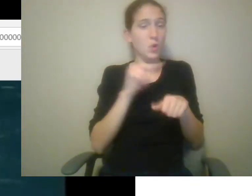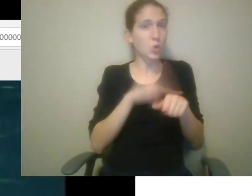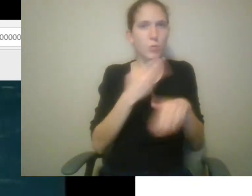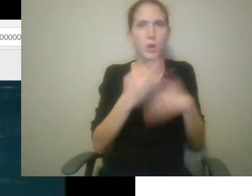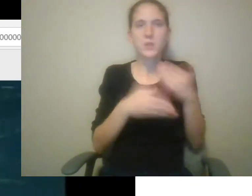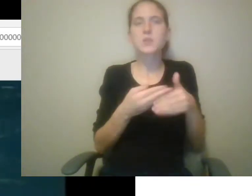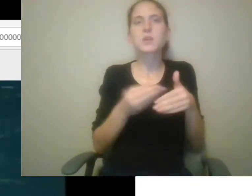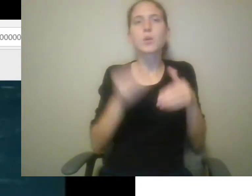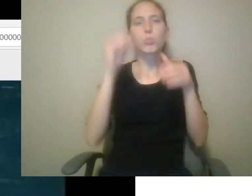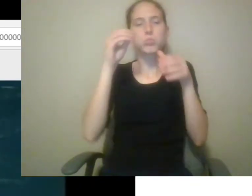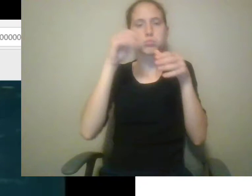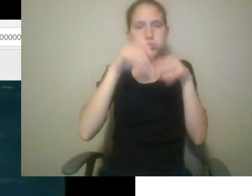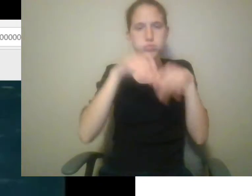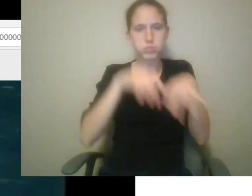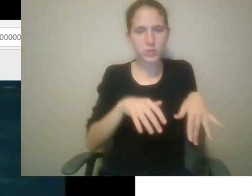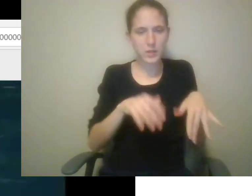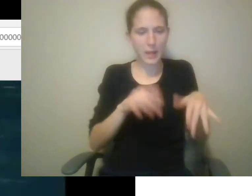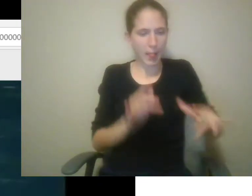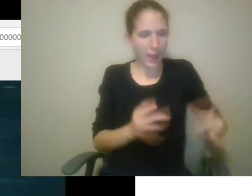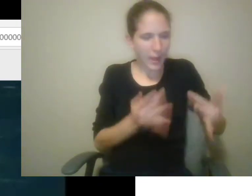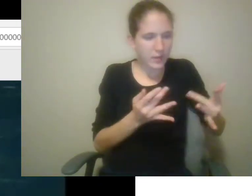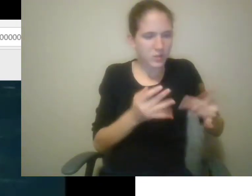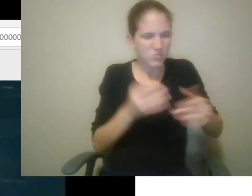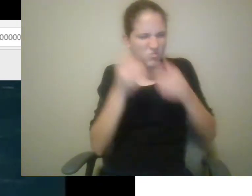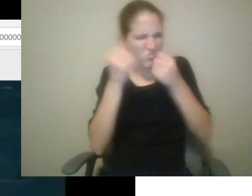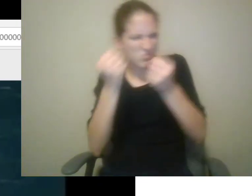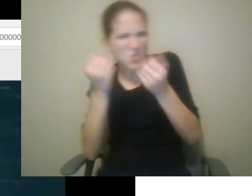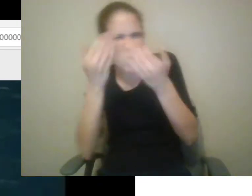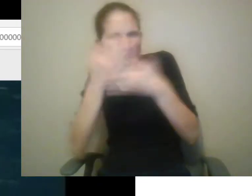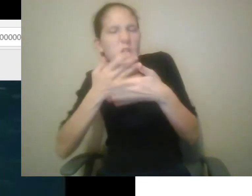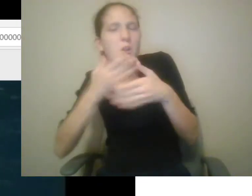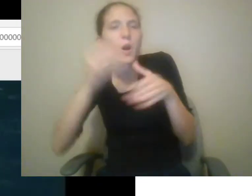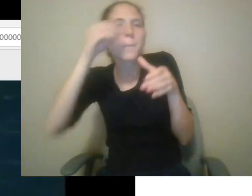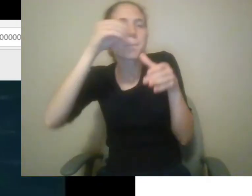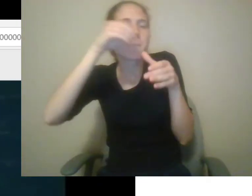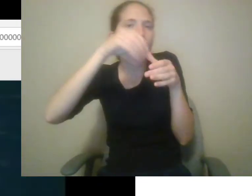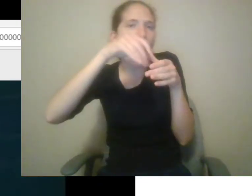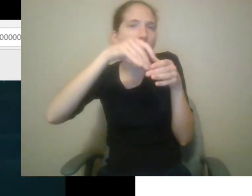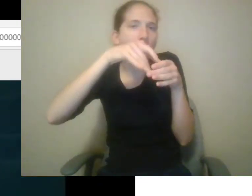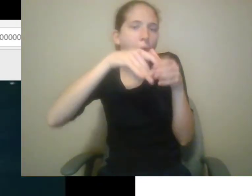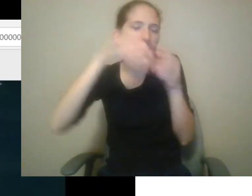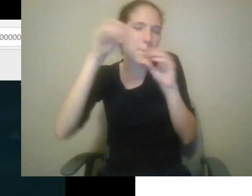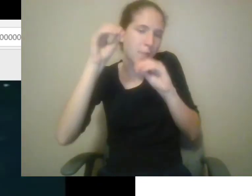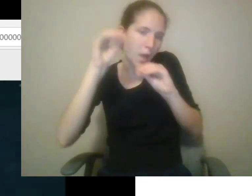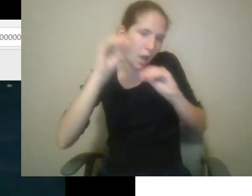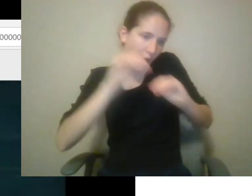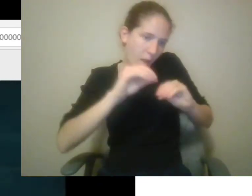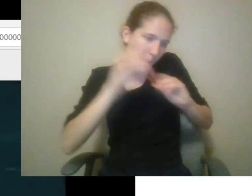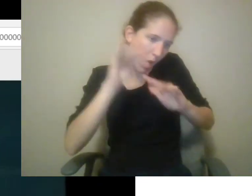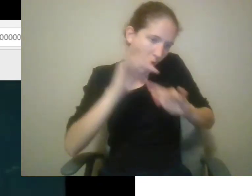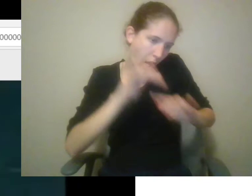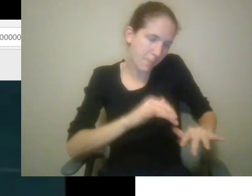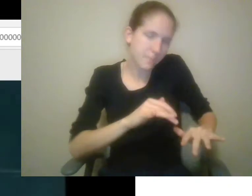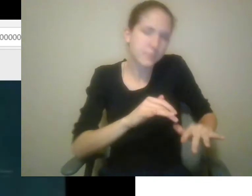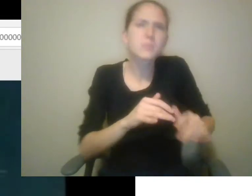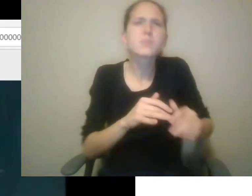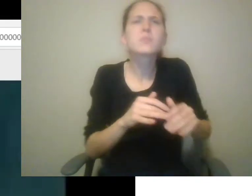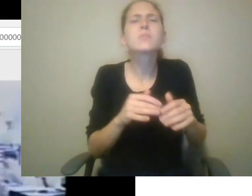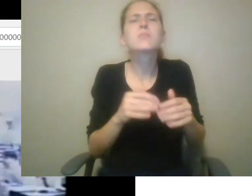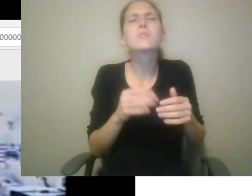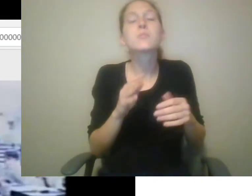the definition of diffusion. All right. Now, how many people had turkey dinner for